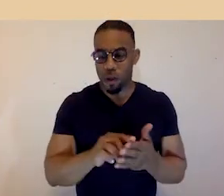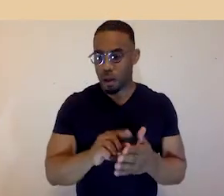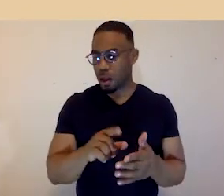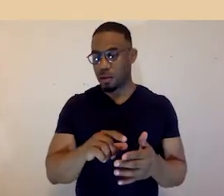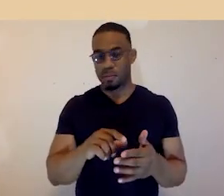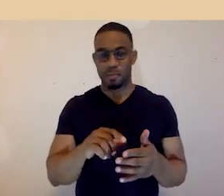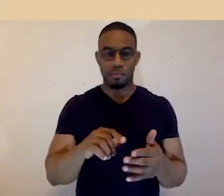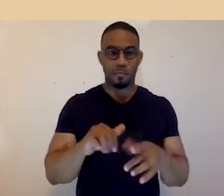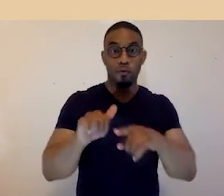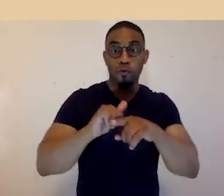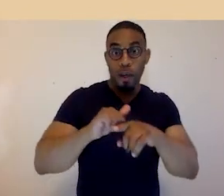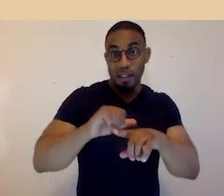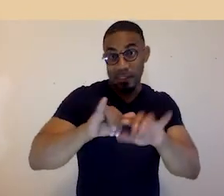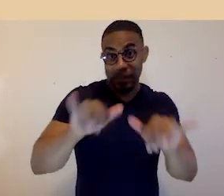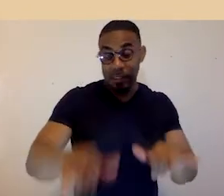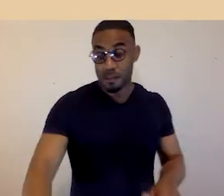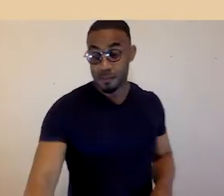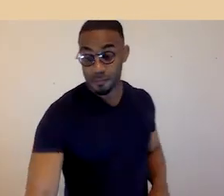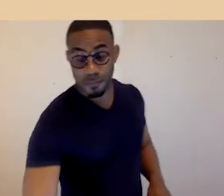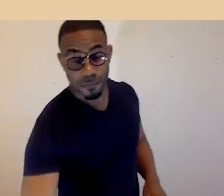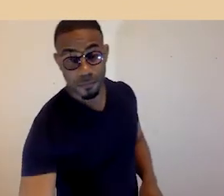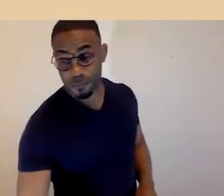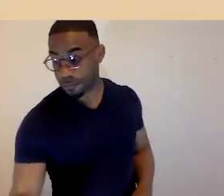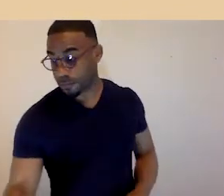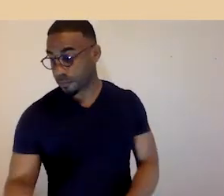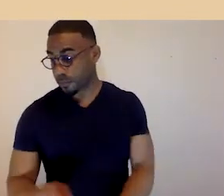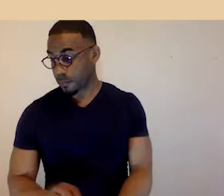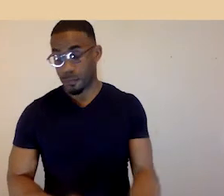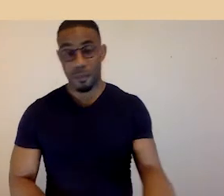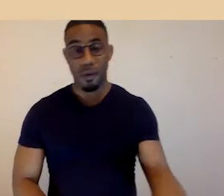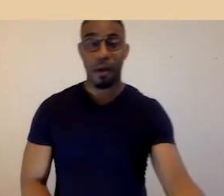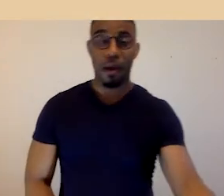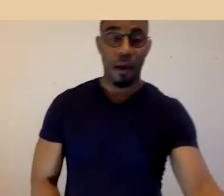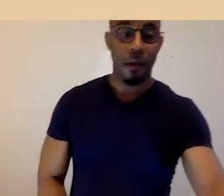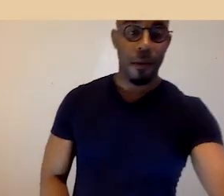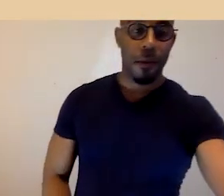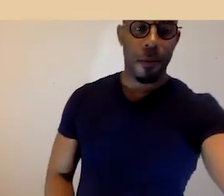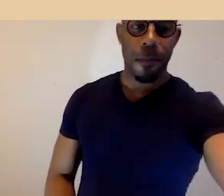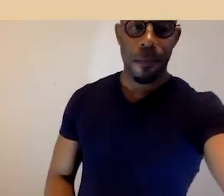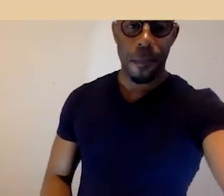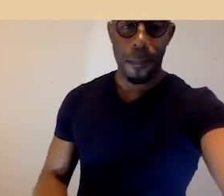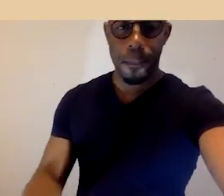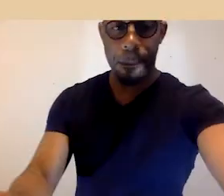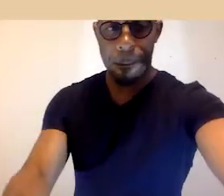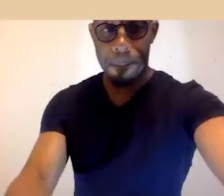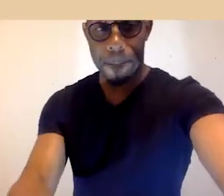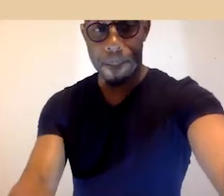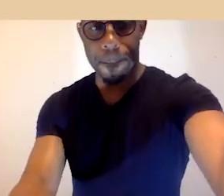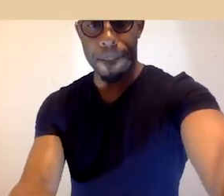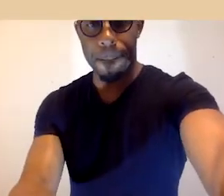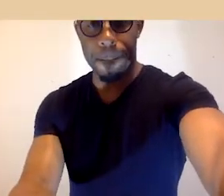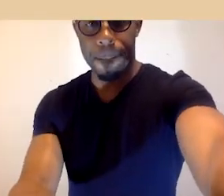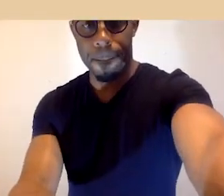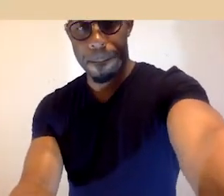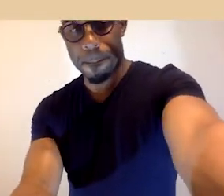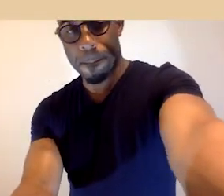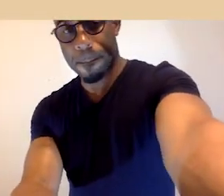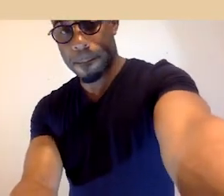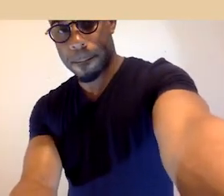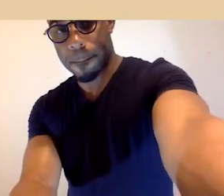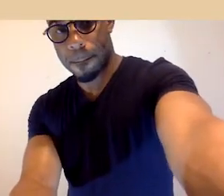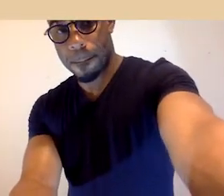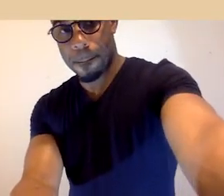other words, train the system. So I started with this very simple scenario. where I wanted the system to learn